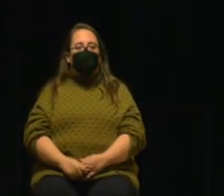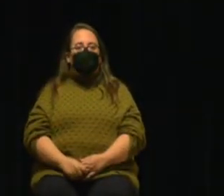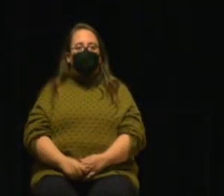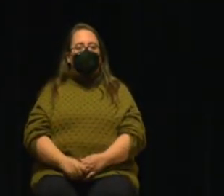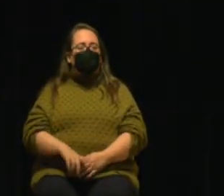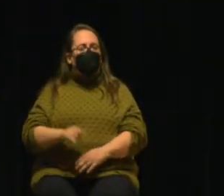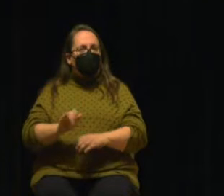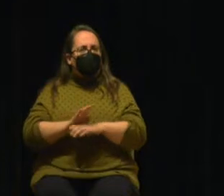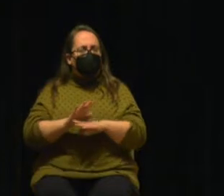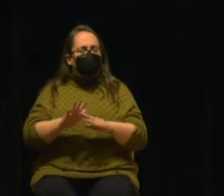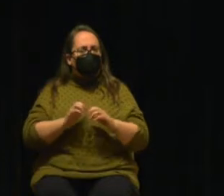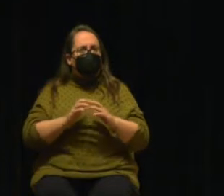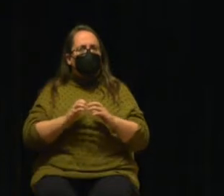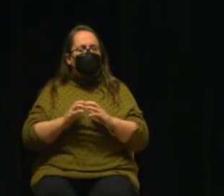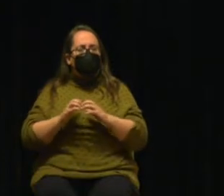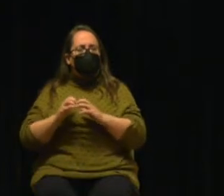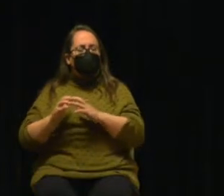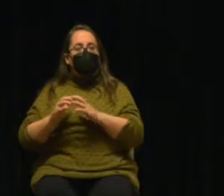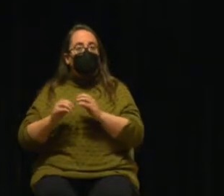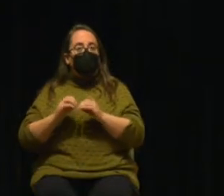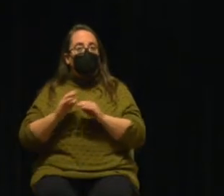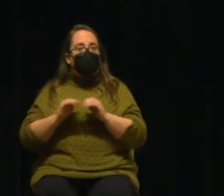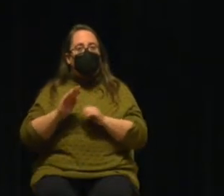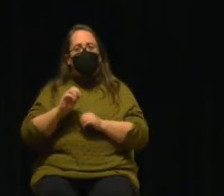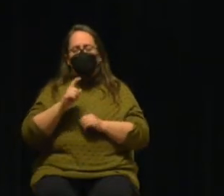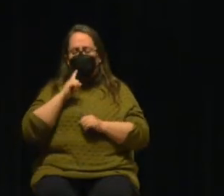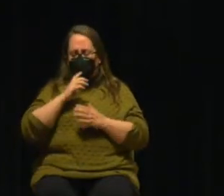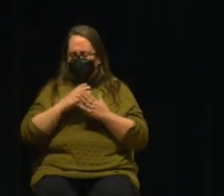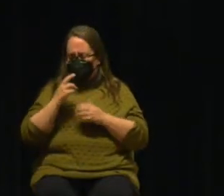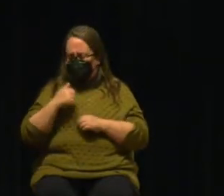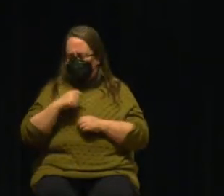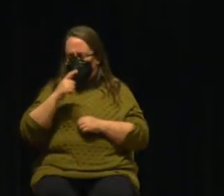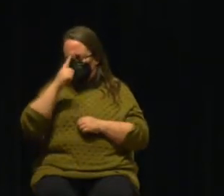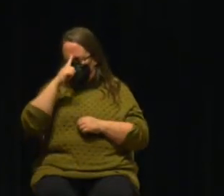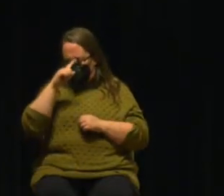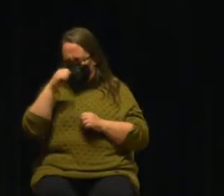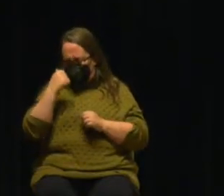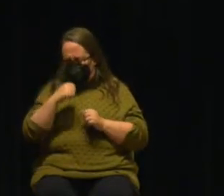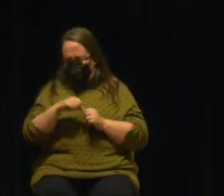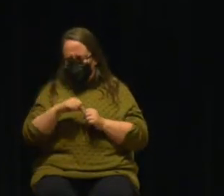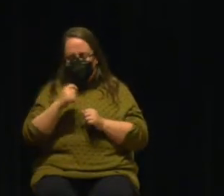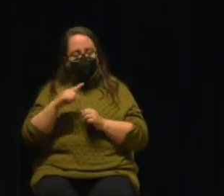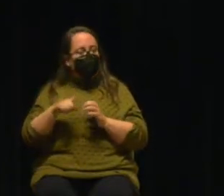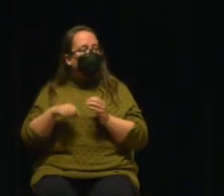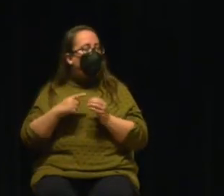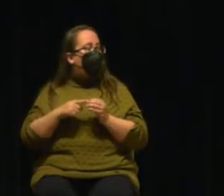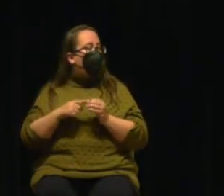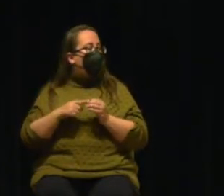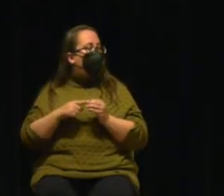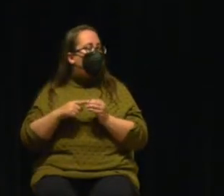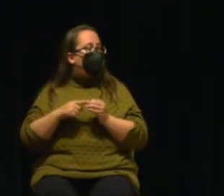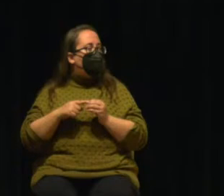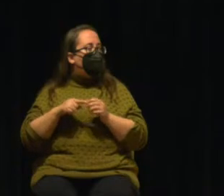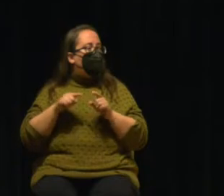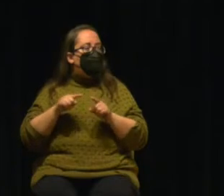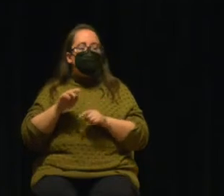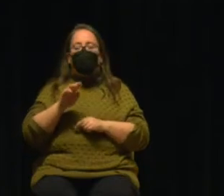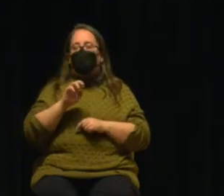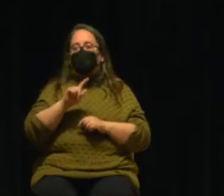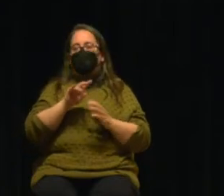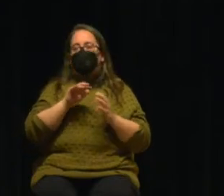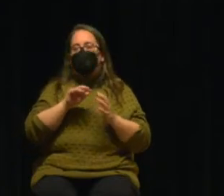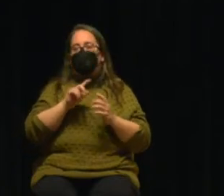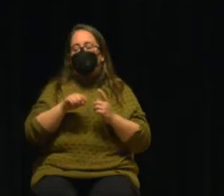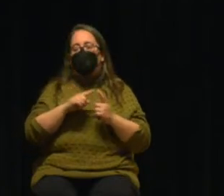that he had? Was it beyond that? For some reason, I thought I vaguely remembered something about during the Civil War when